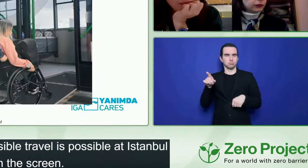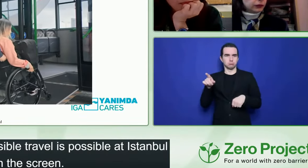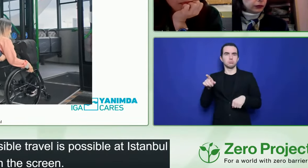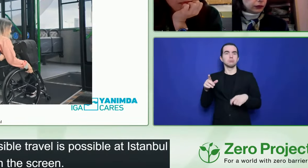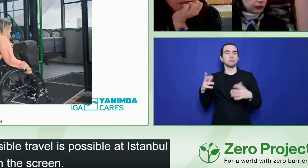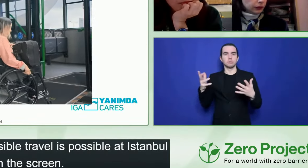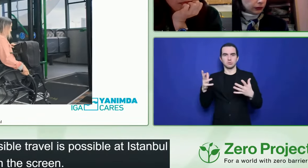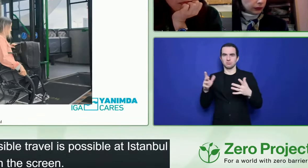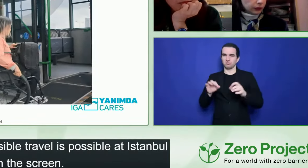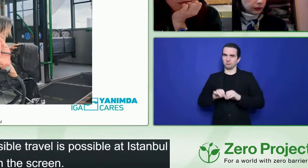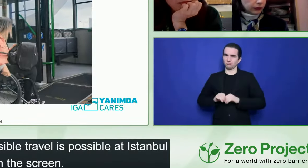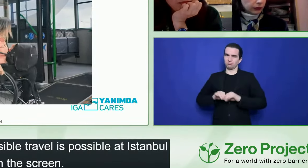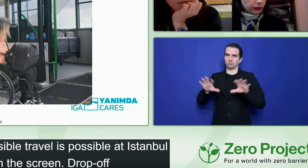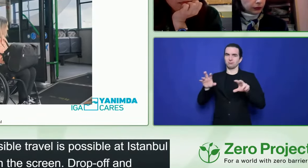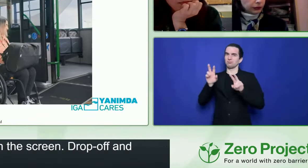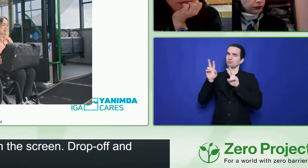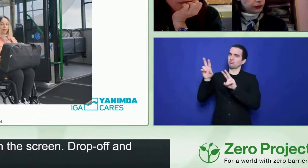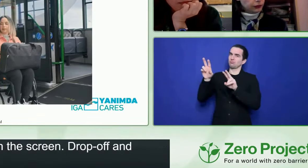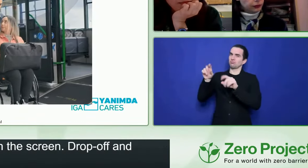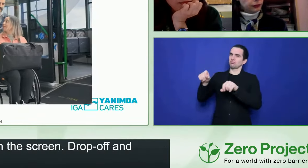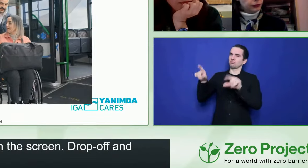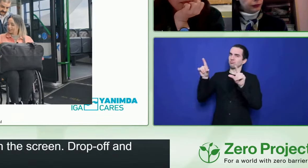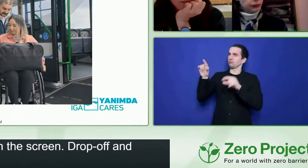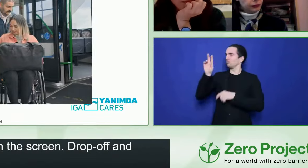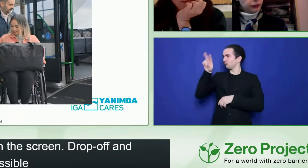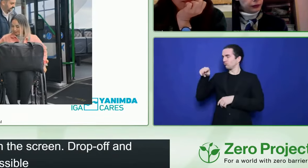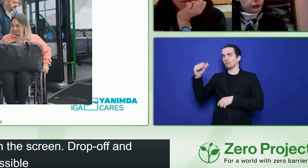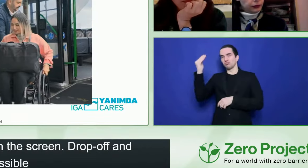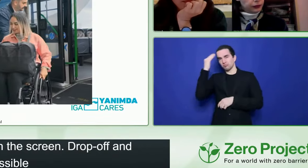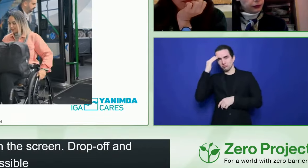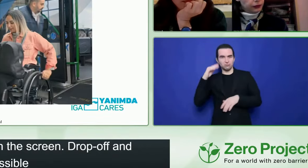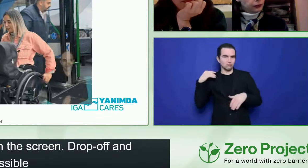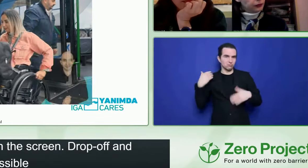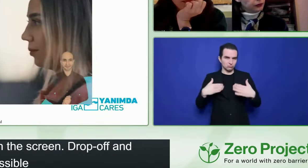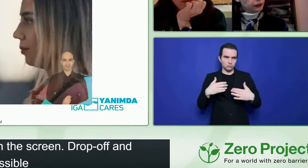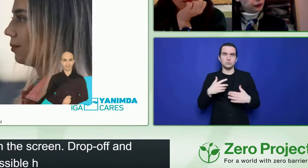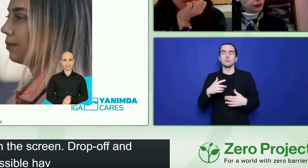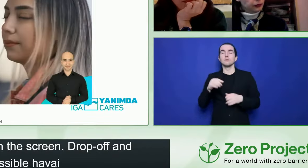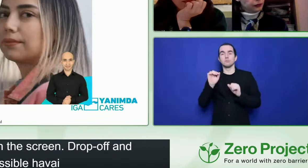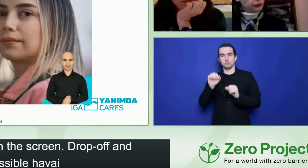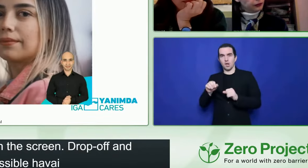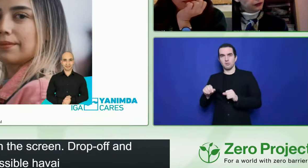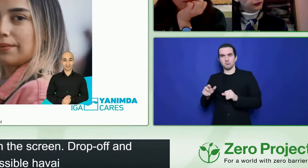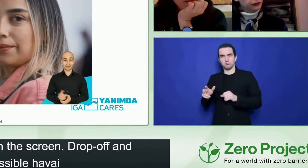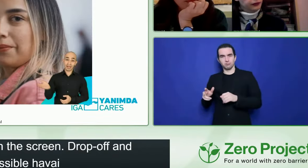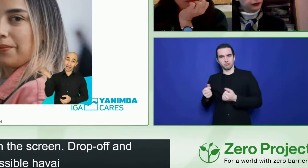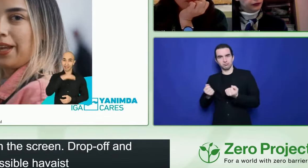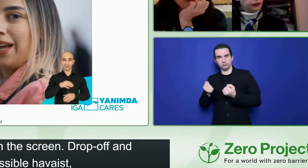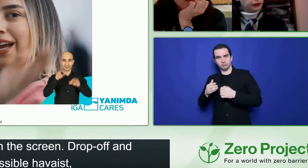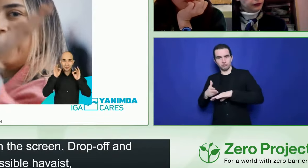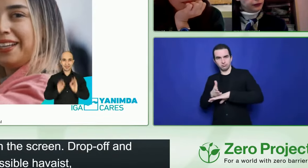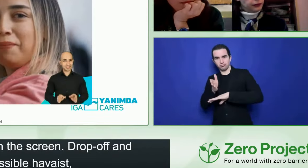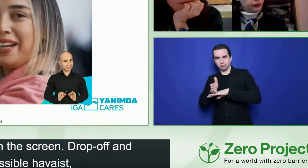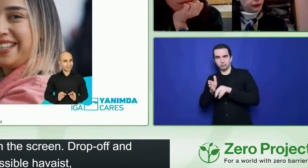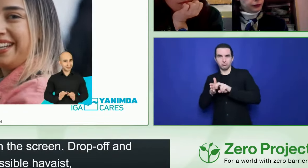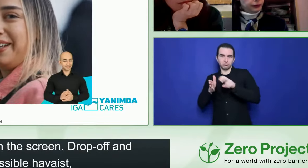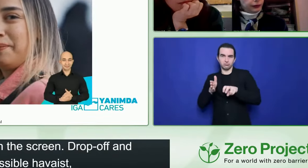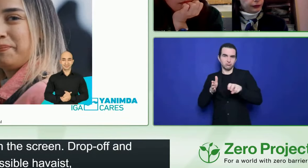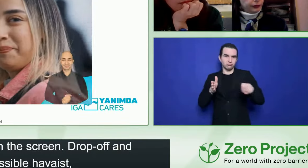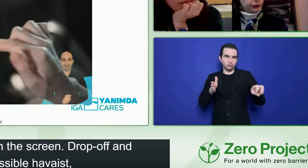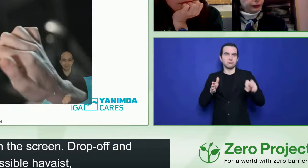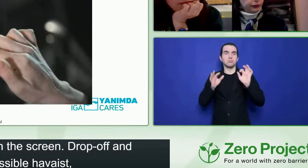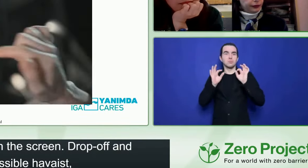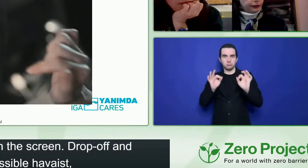Accessible hover ist. The blonde woman with the pink jacket in the wheelchair moves towards the terminal. Let's